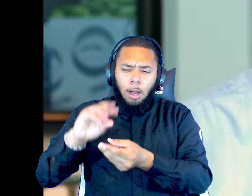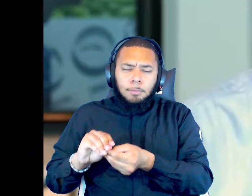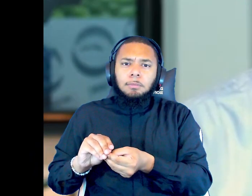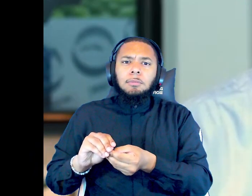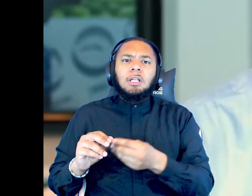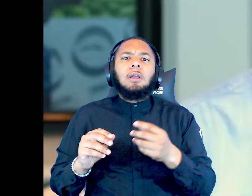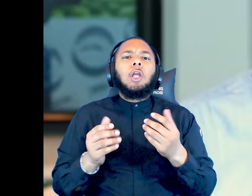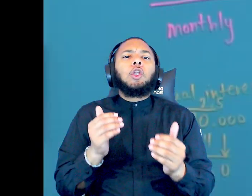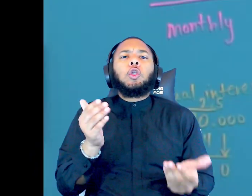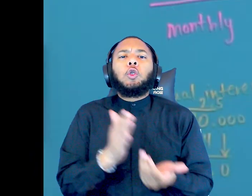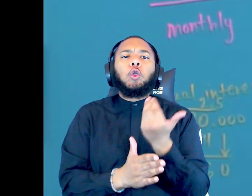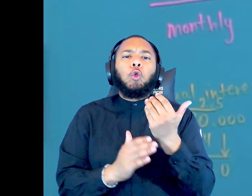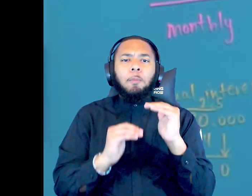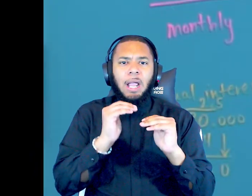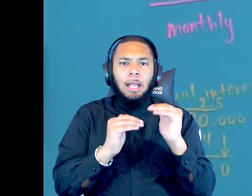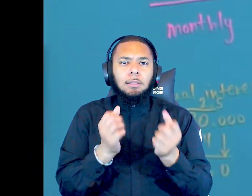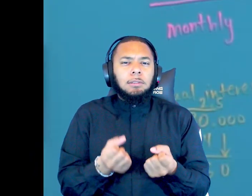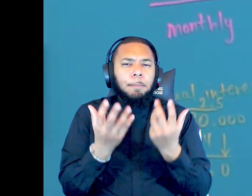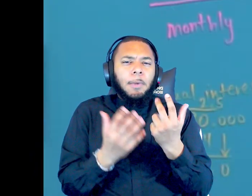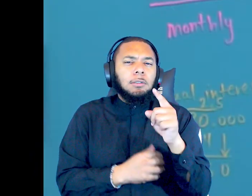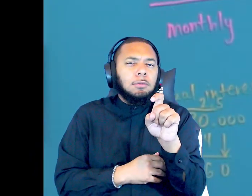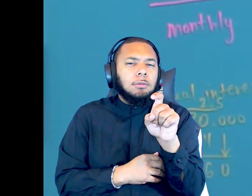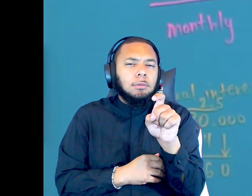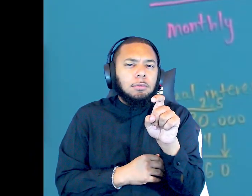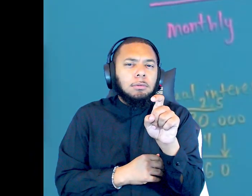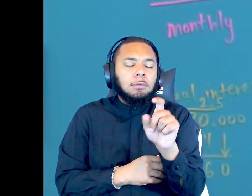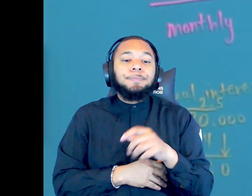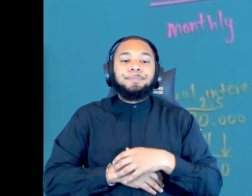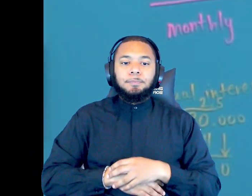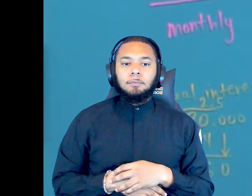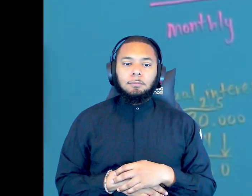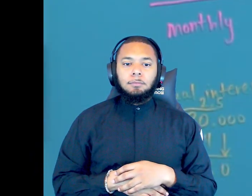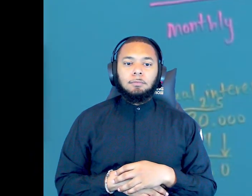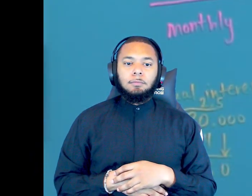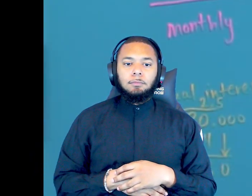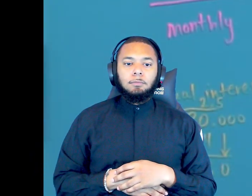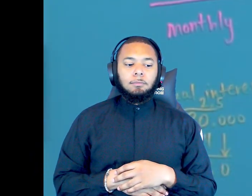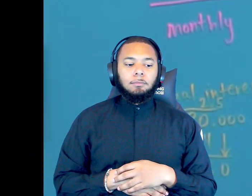our new balance. So $152.50